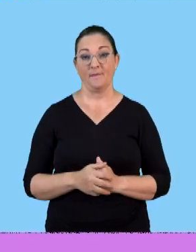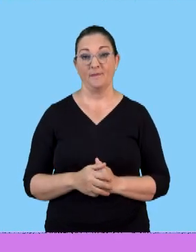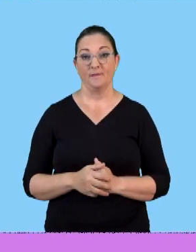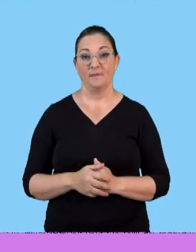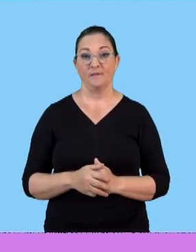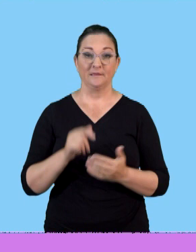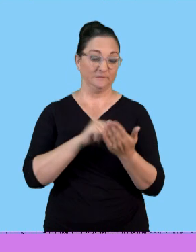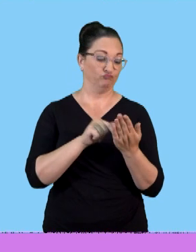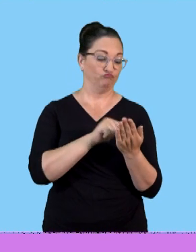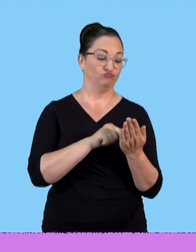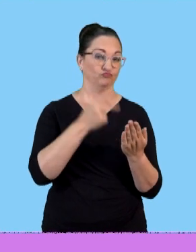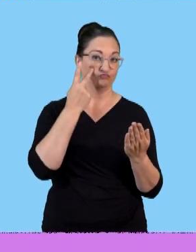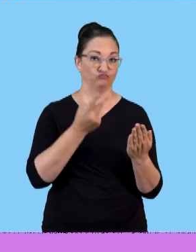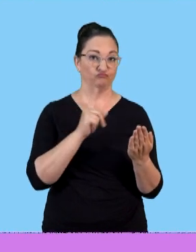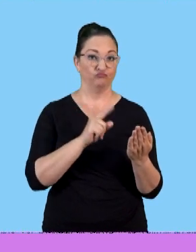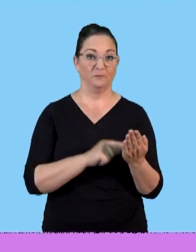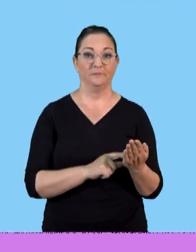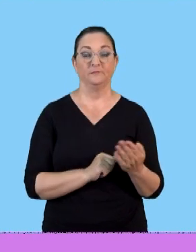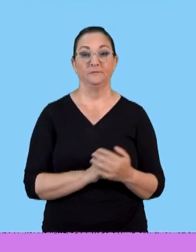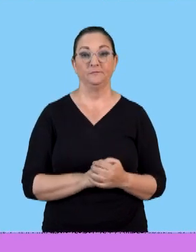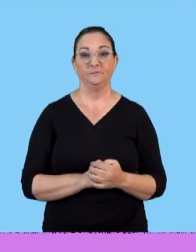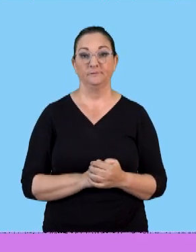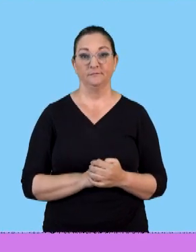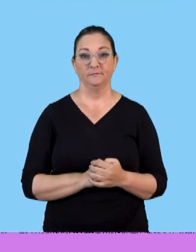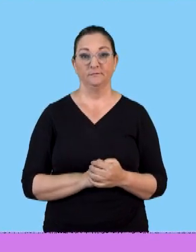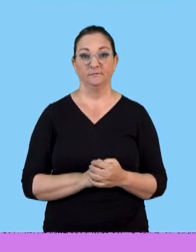million. All right, let's type that in and see.